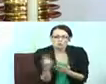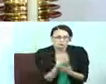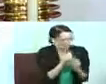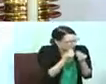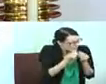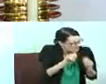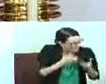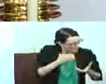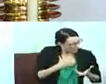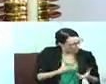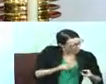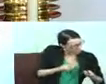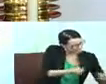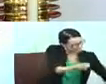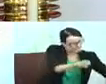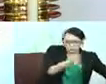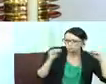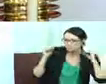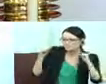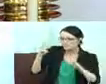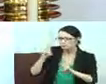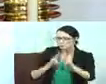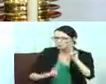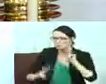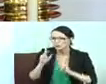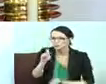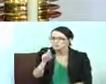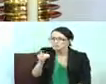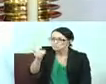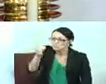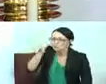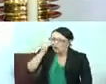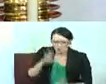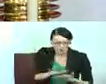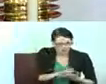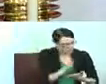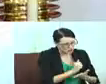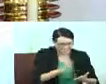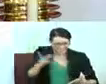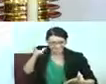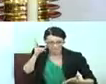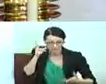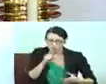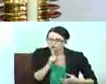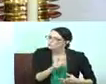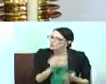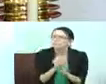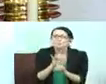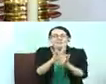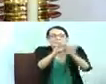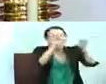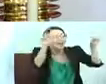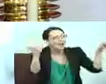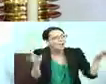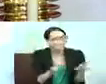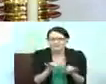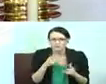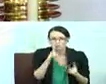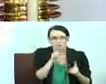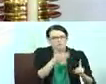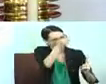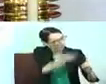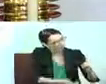the hungry, to teach those who need to know and learn and hear the truth that you love them just as they